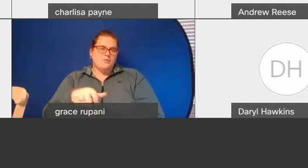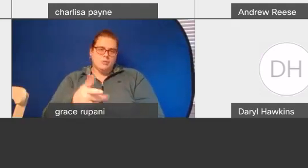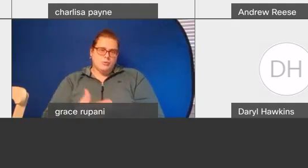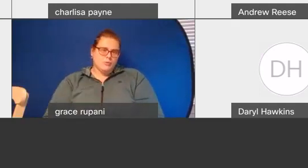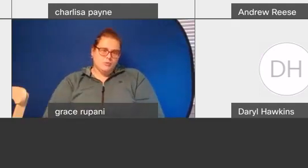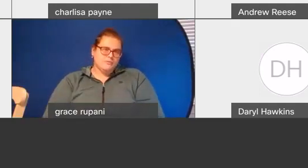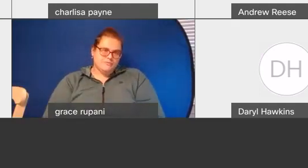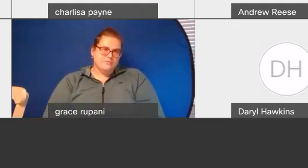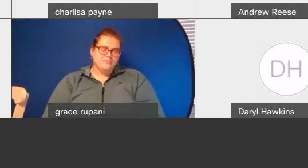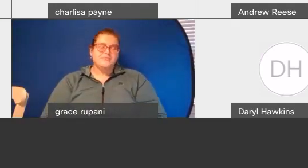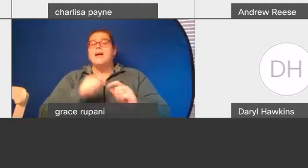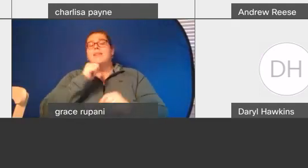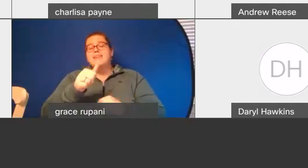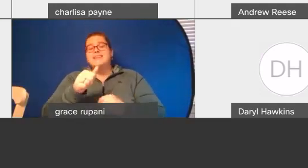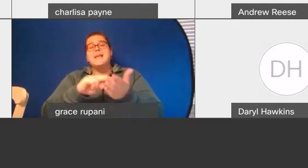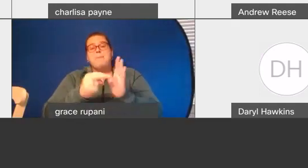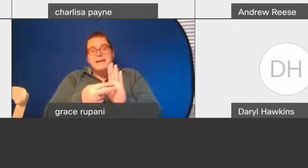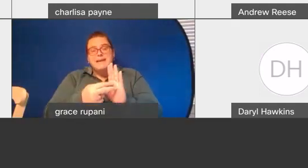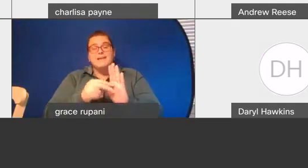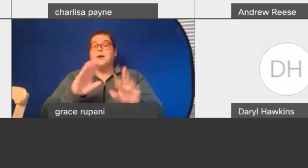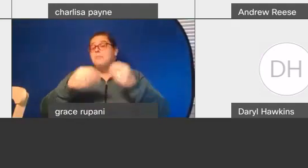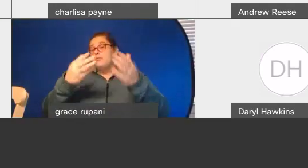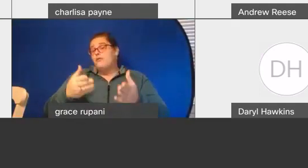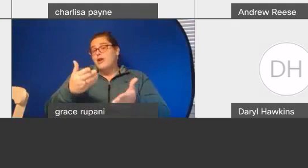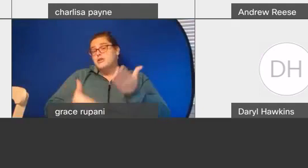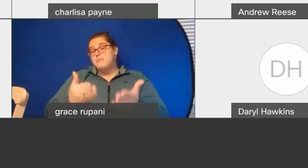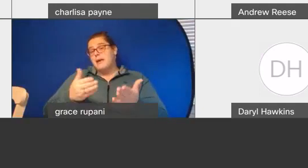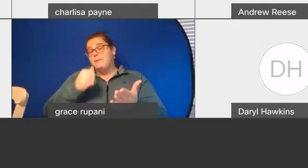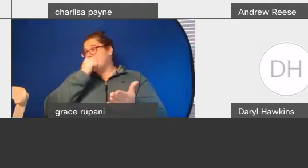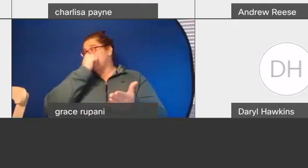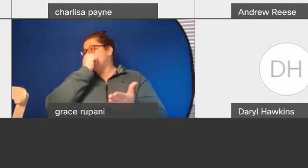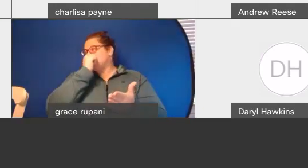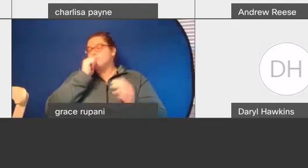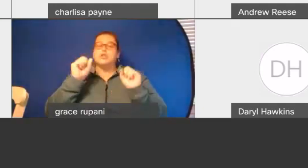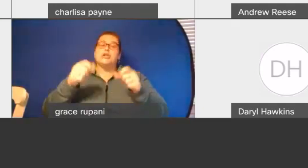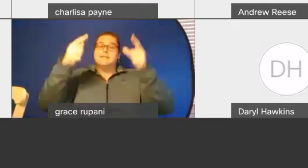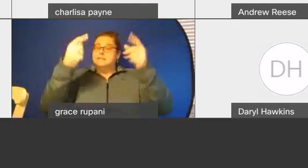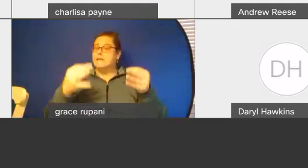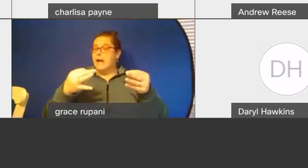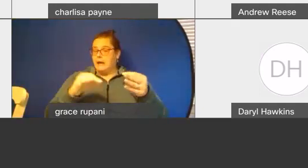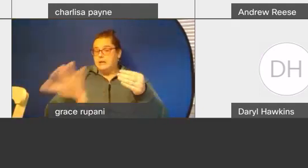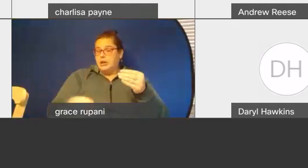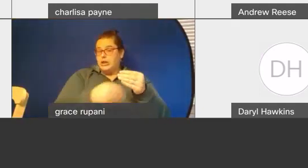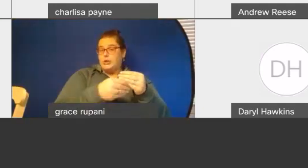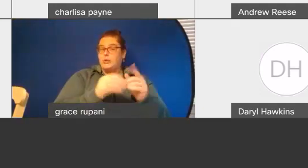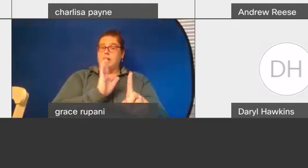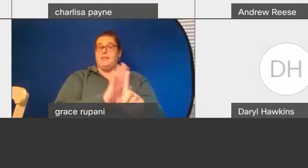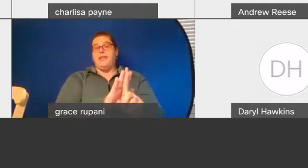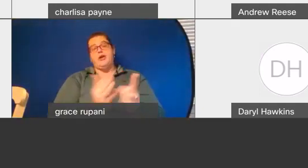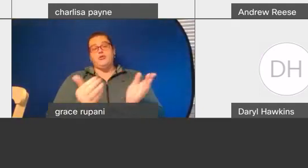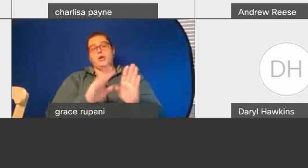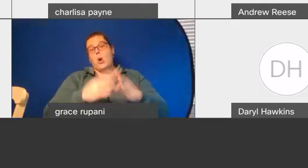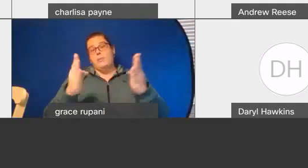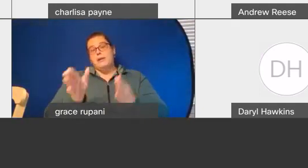That does not mean that providers may not include that in their reopening plan. I have